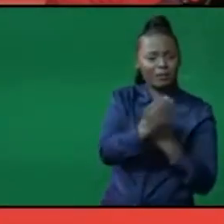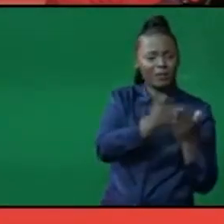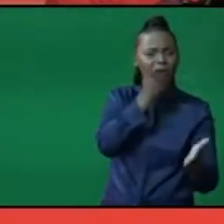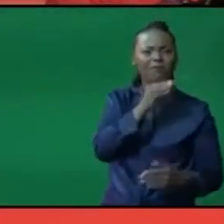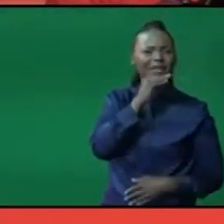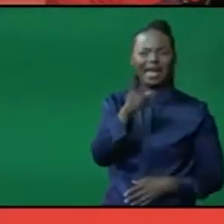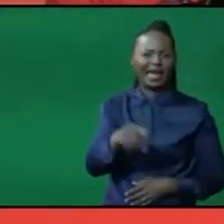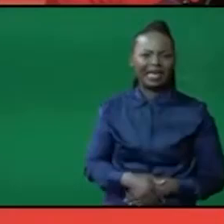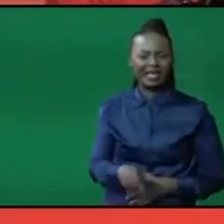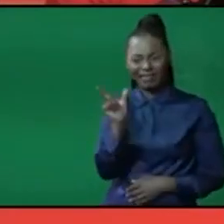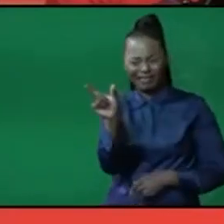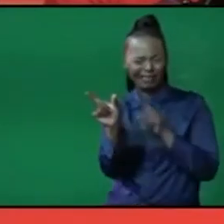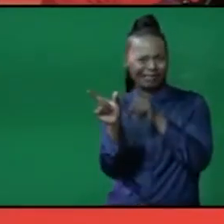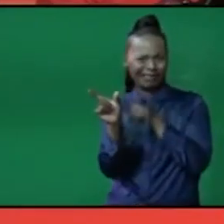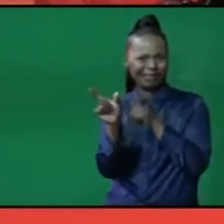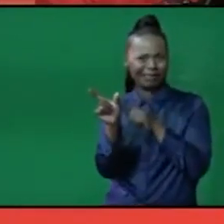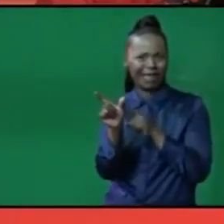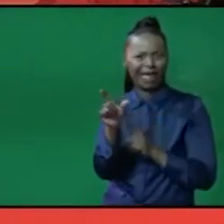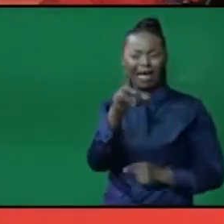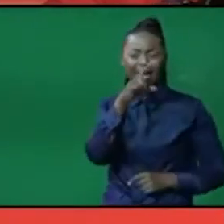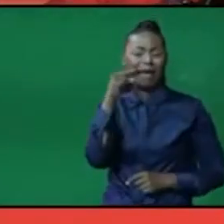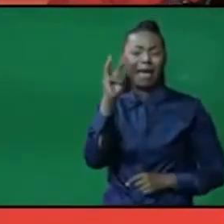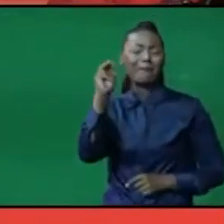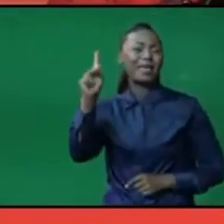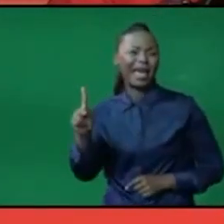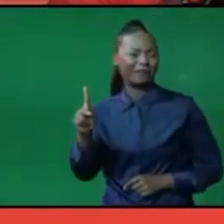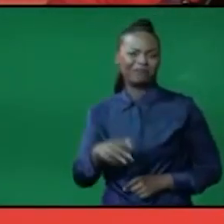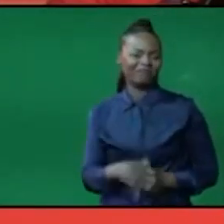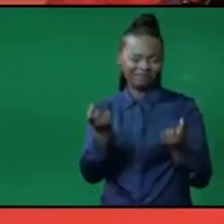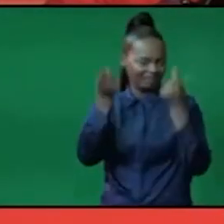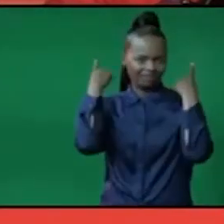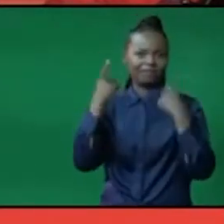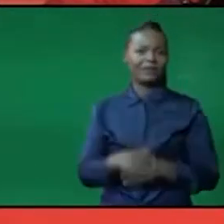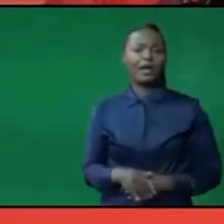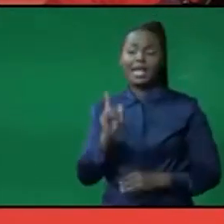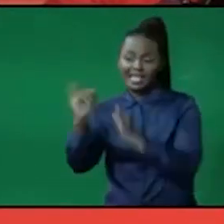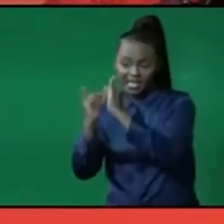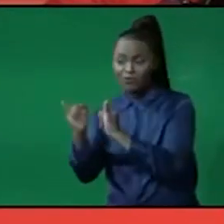doesn't make sense. They must interview their fathers.